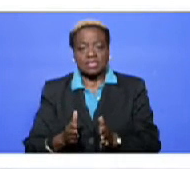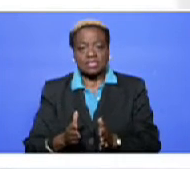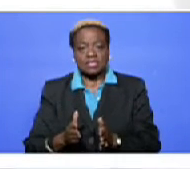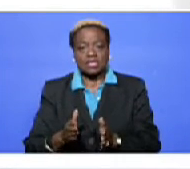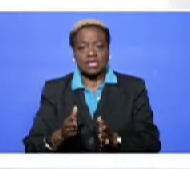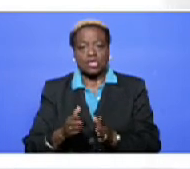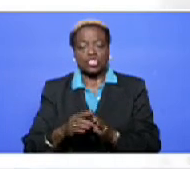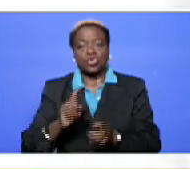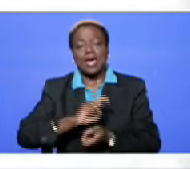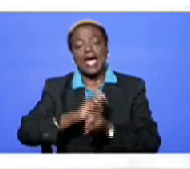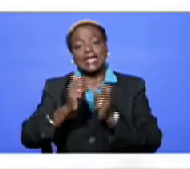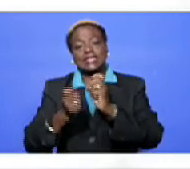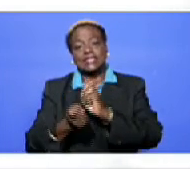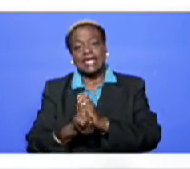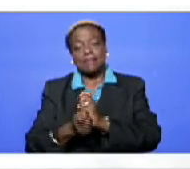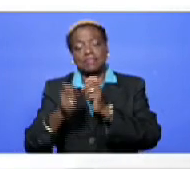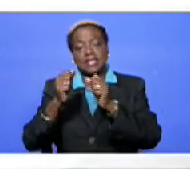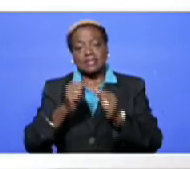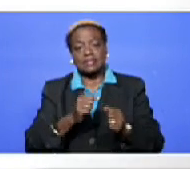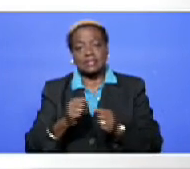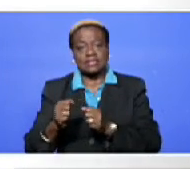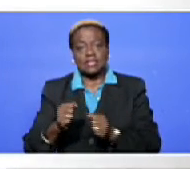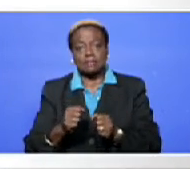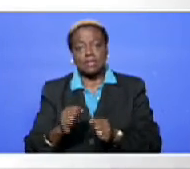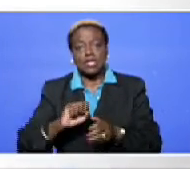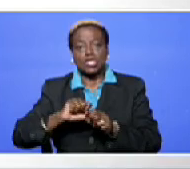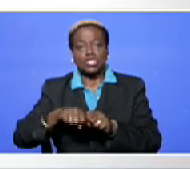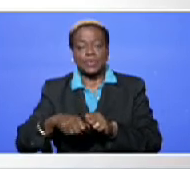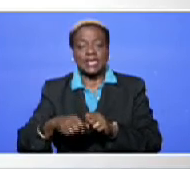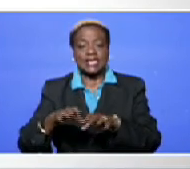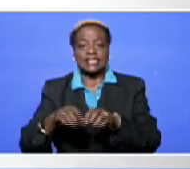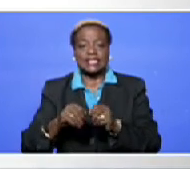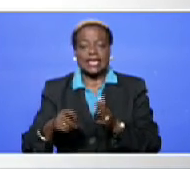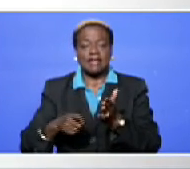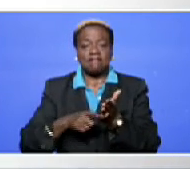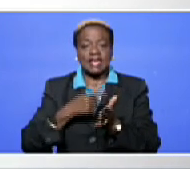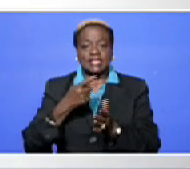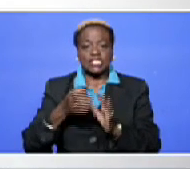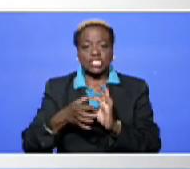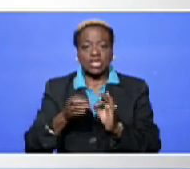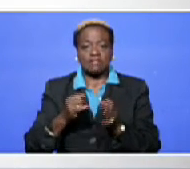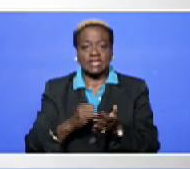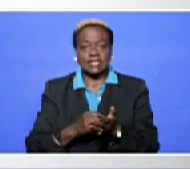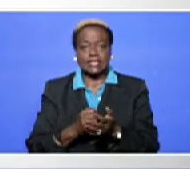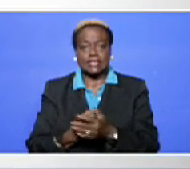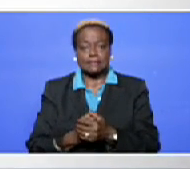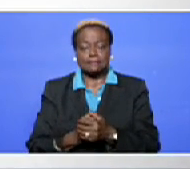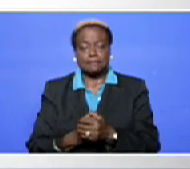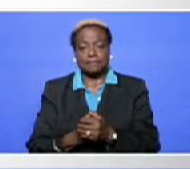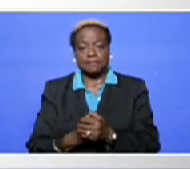their systems such that they can take advantage of the technology that is provided by the Click to Clear.